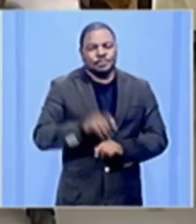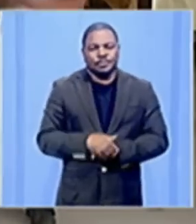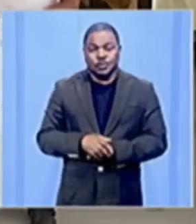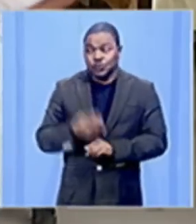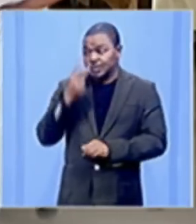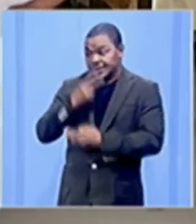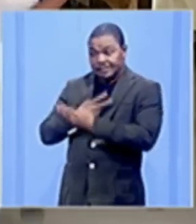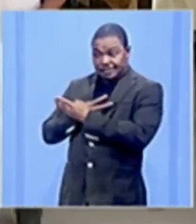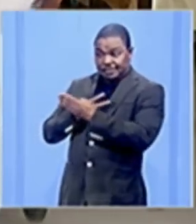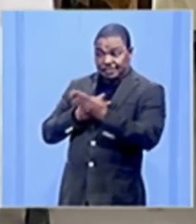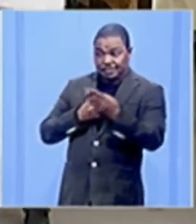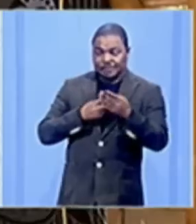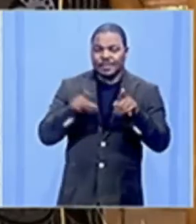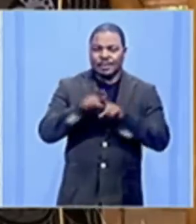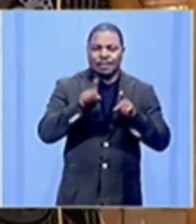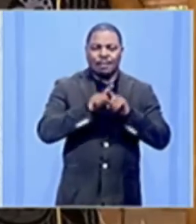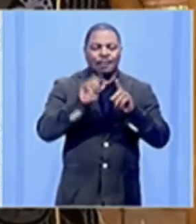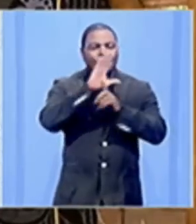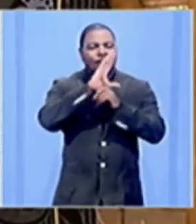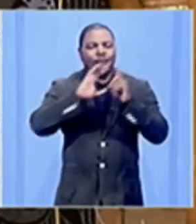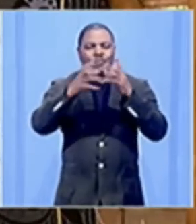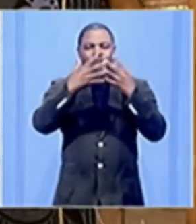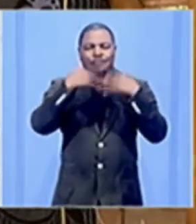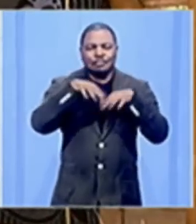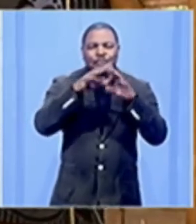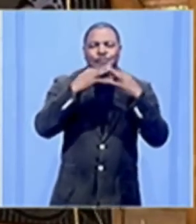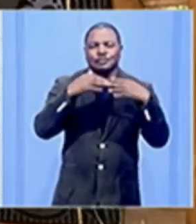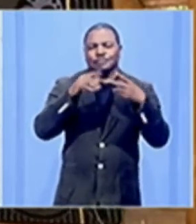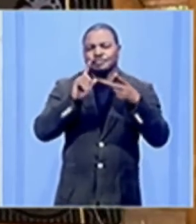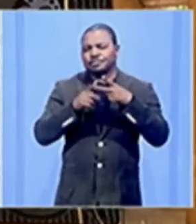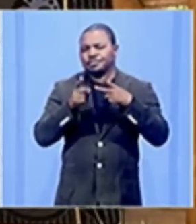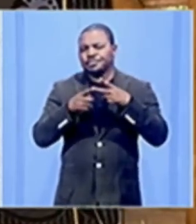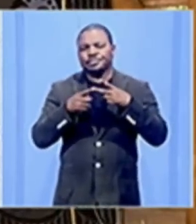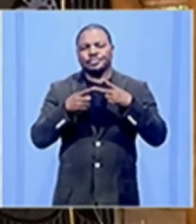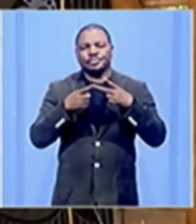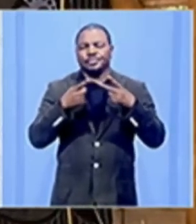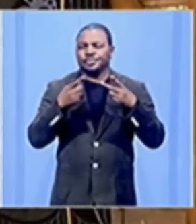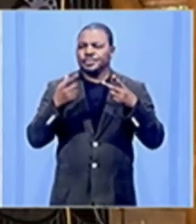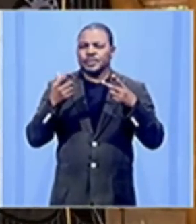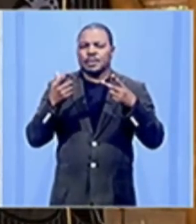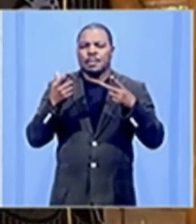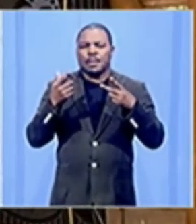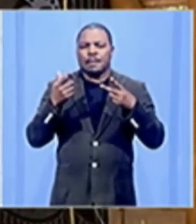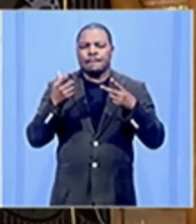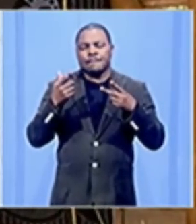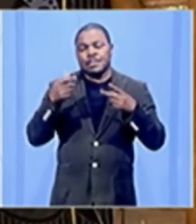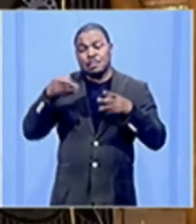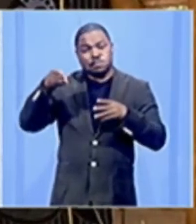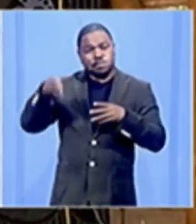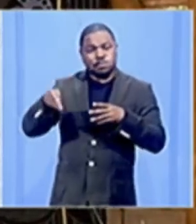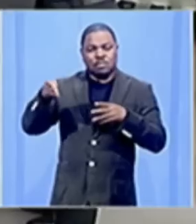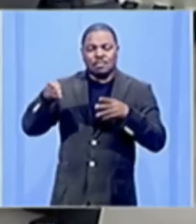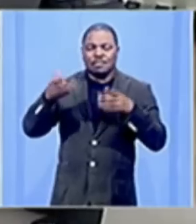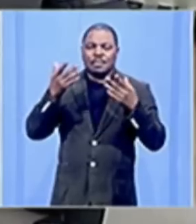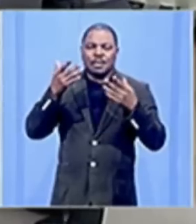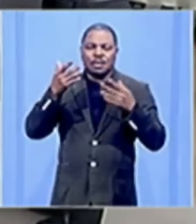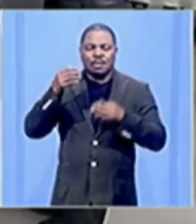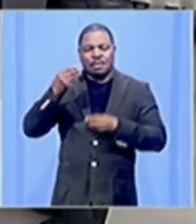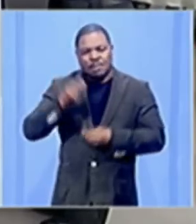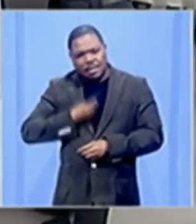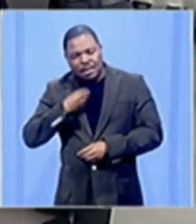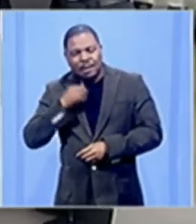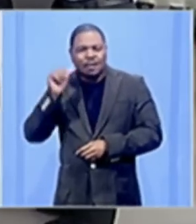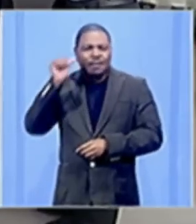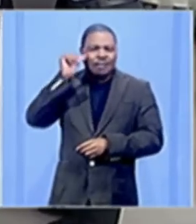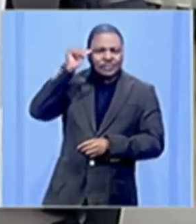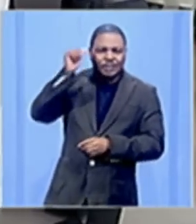mix. Culture is also a mix within the old people and the young people, so